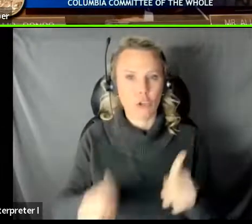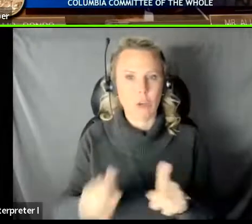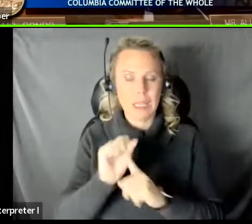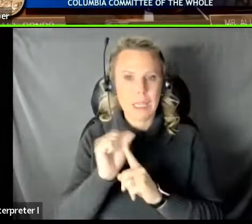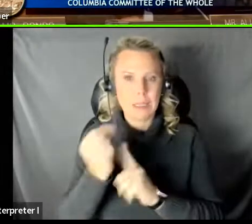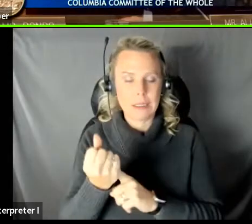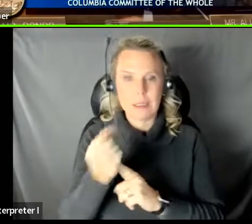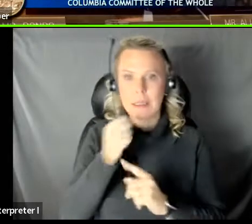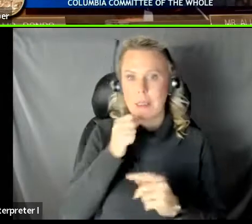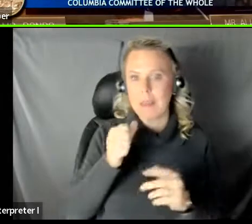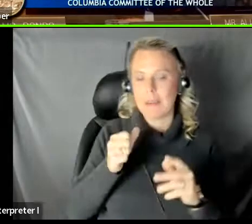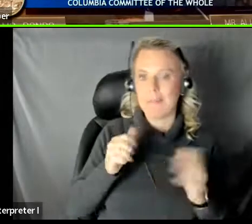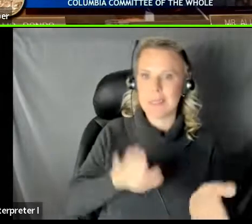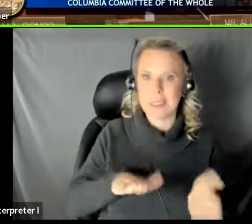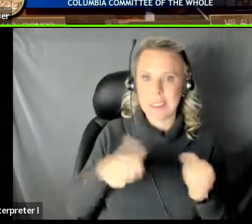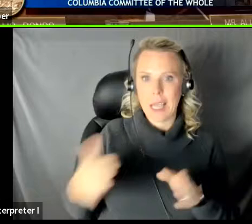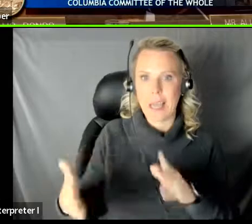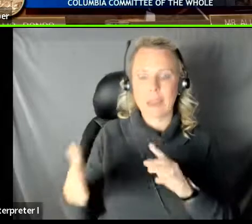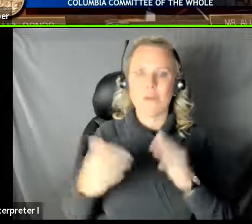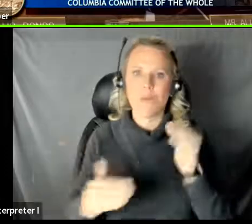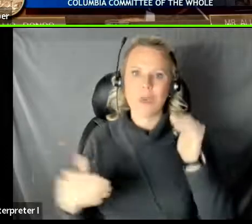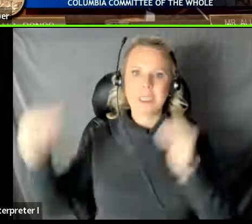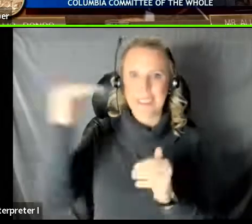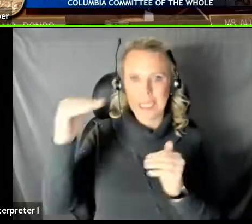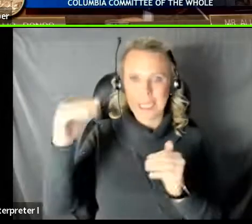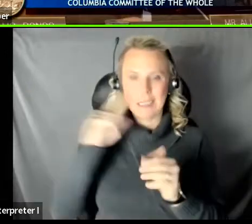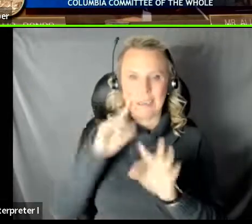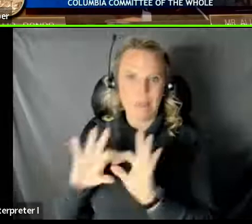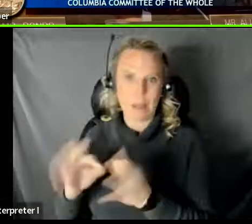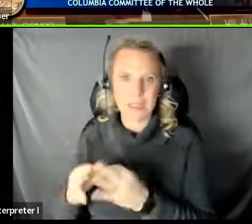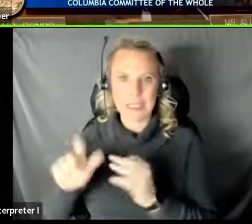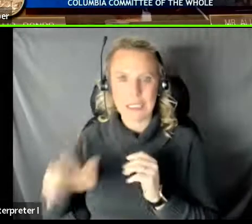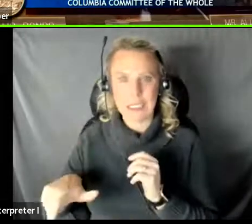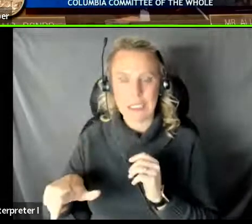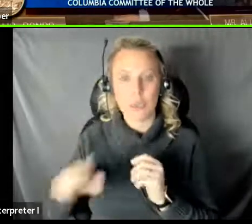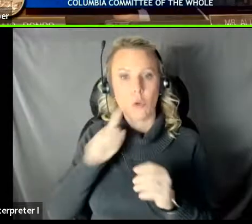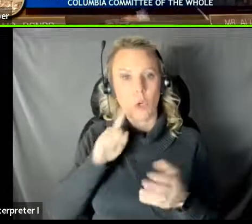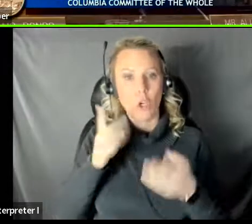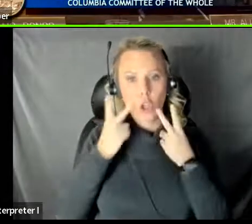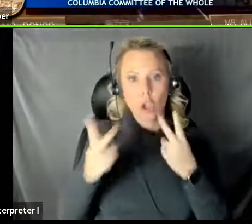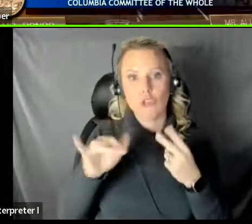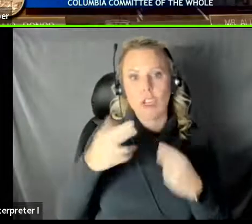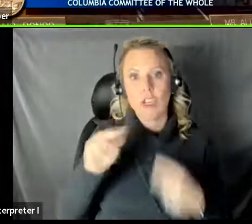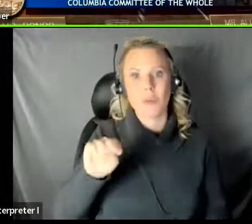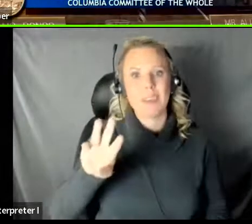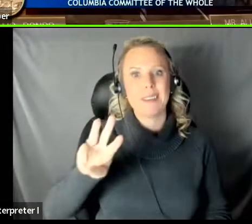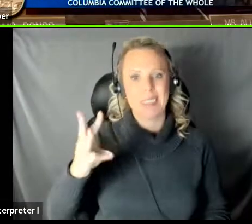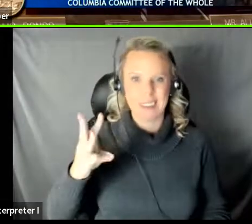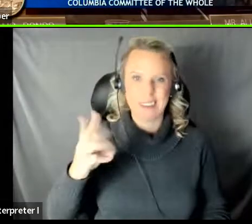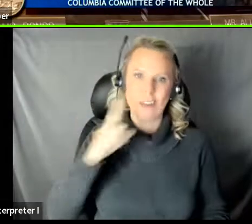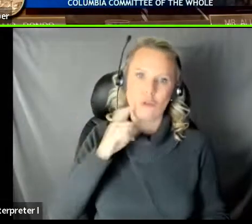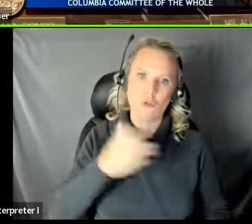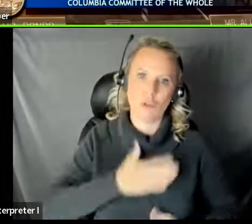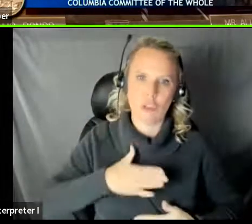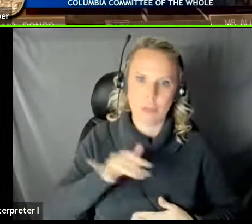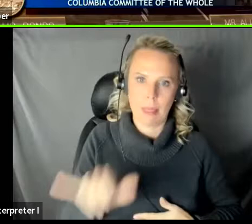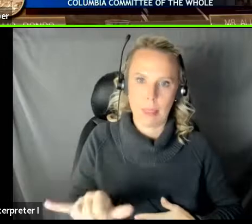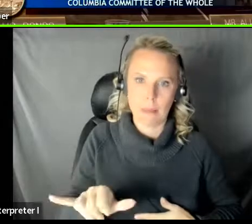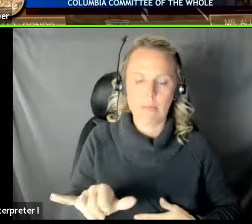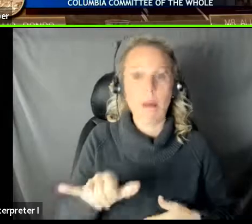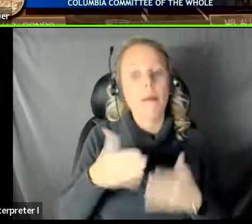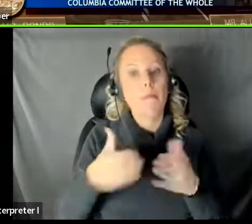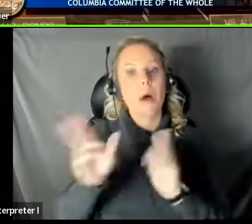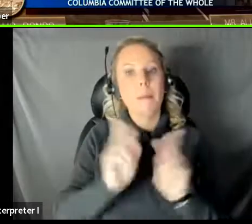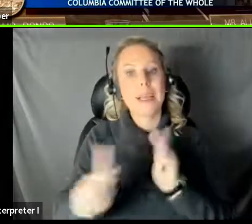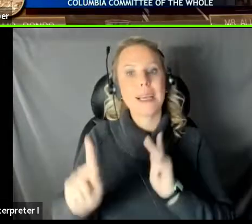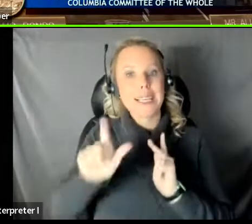death outweighs the privacy interests of the decedent families. One needs to look no further than the events of January 6th to appreciate this. The public's need to know